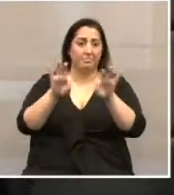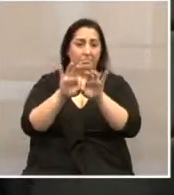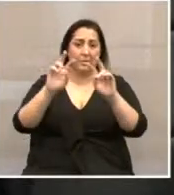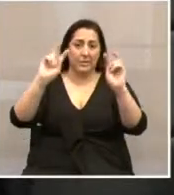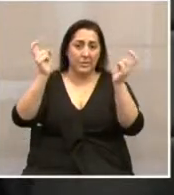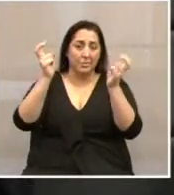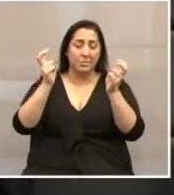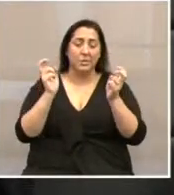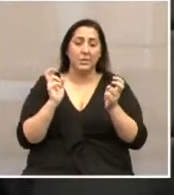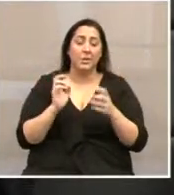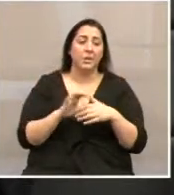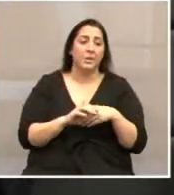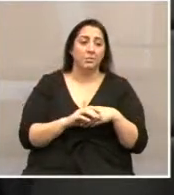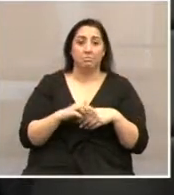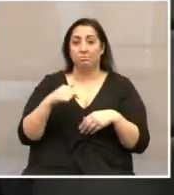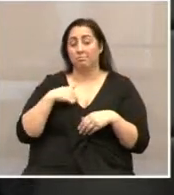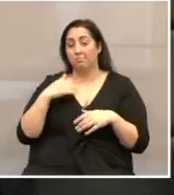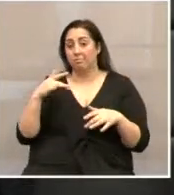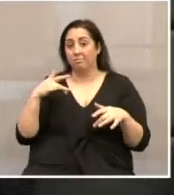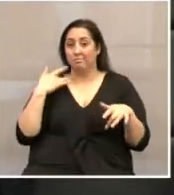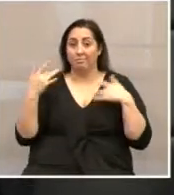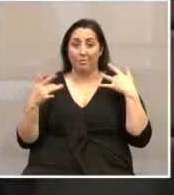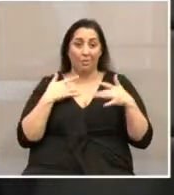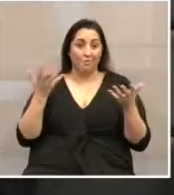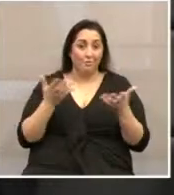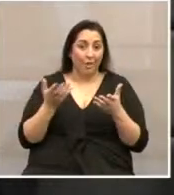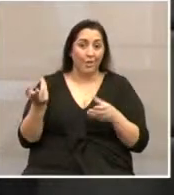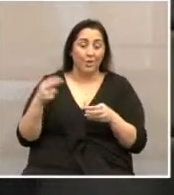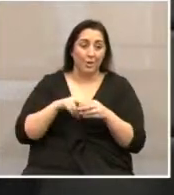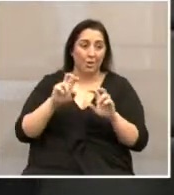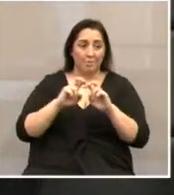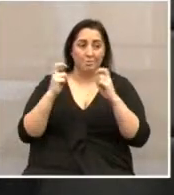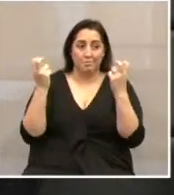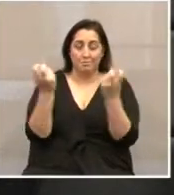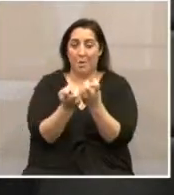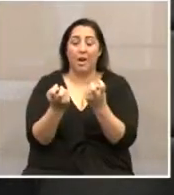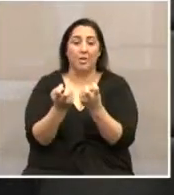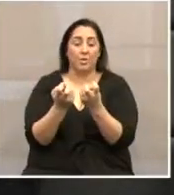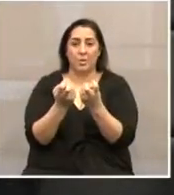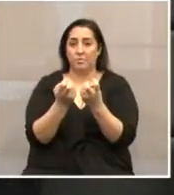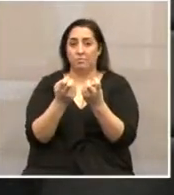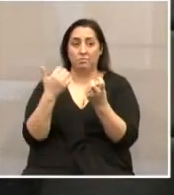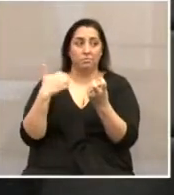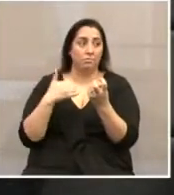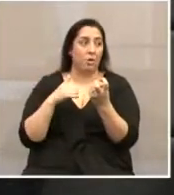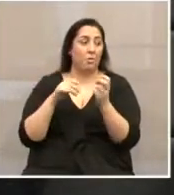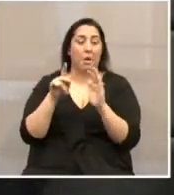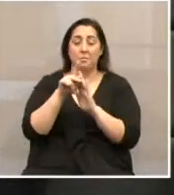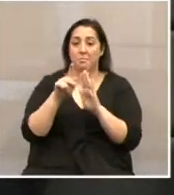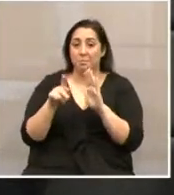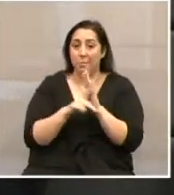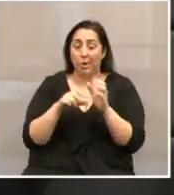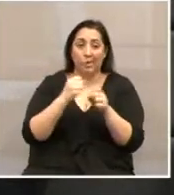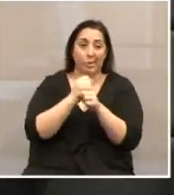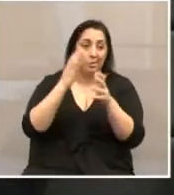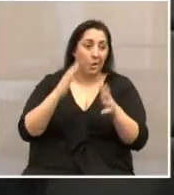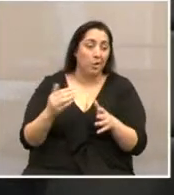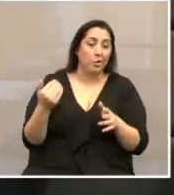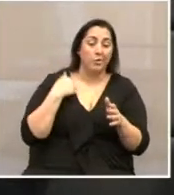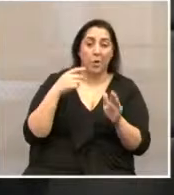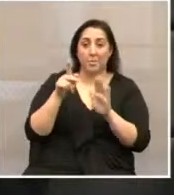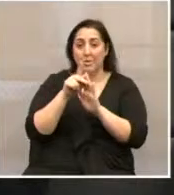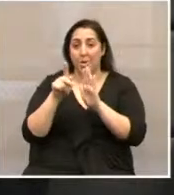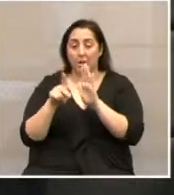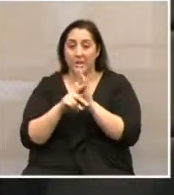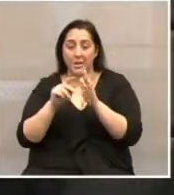I'm delighted to join such a distinguished panel of policymakers, former policymakers, and